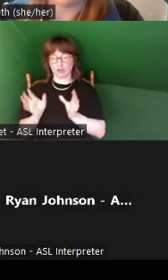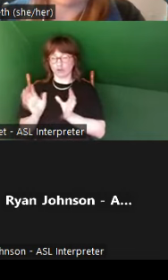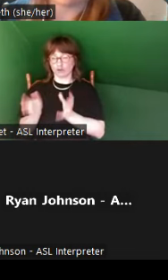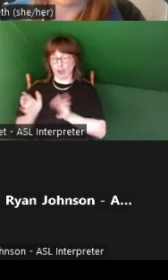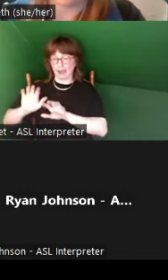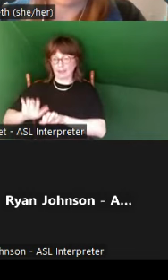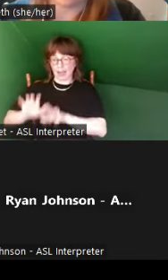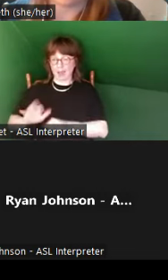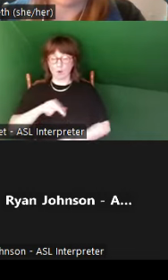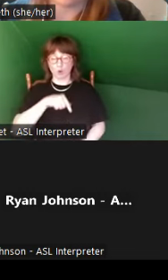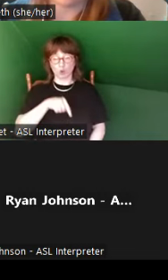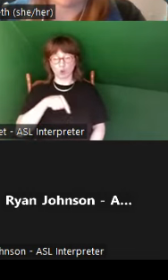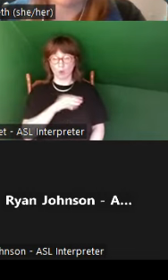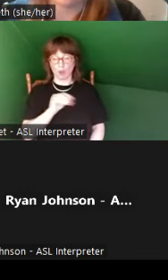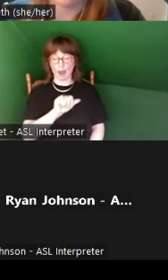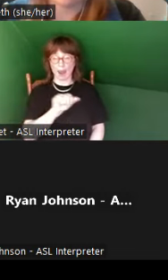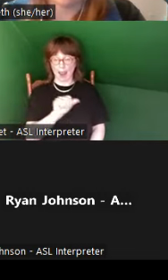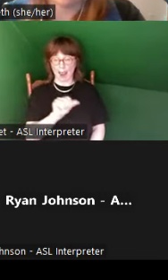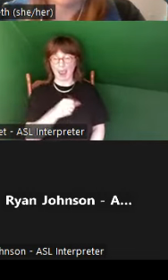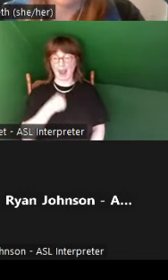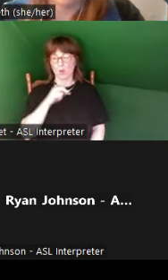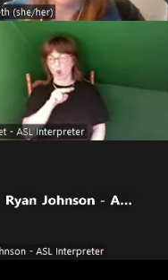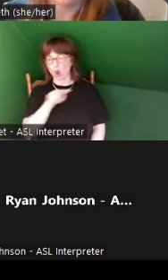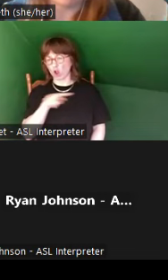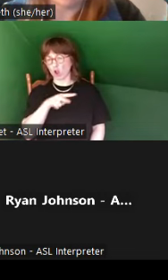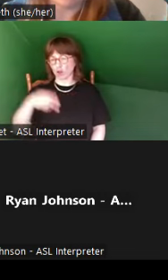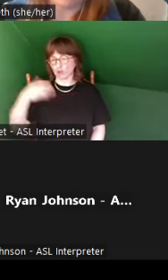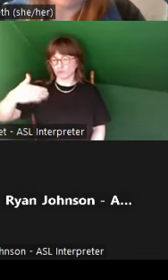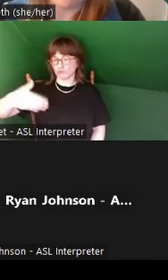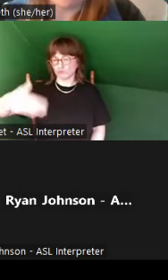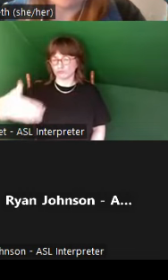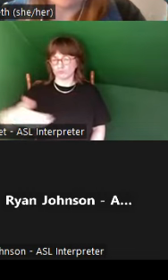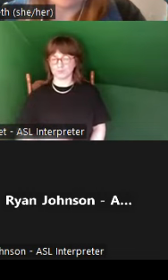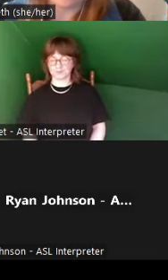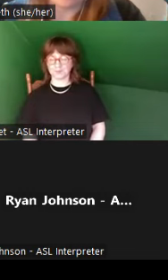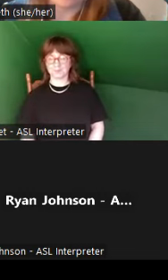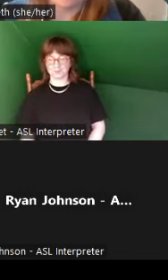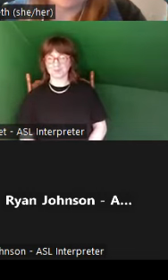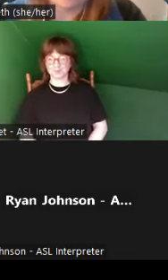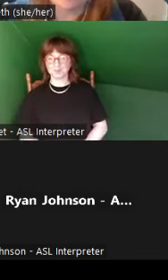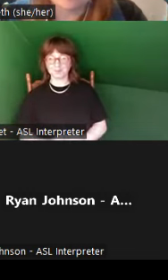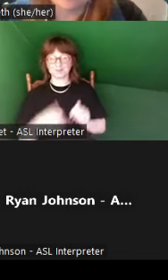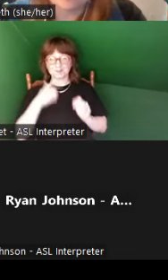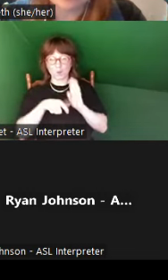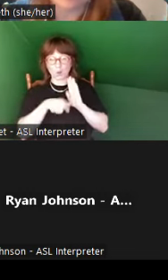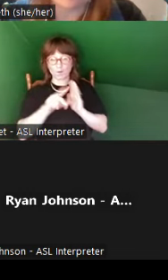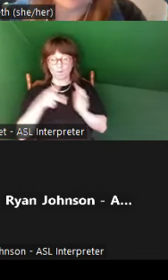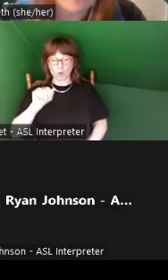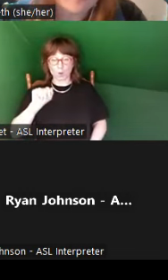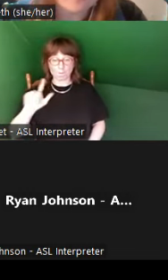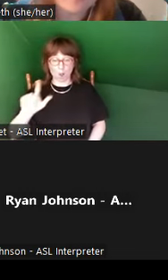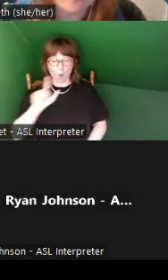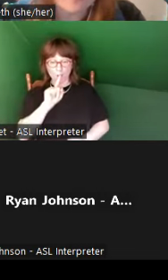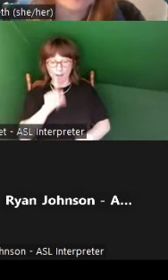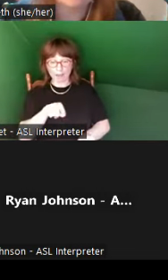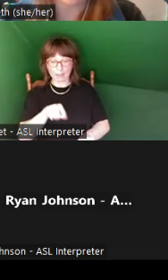I'll get to them as I can see them. But let me look at this poll real quick. Share the